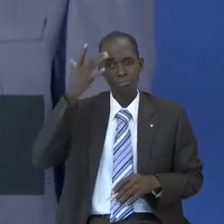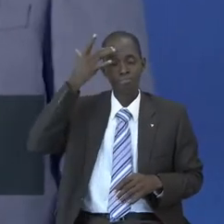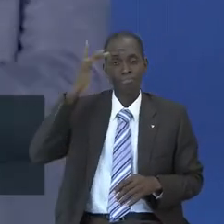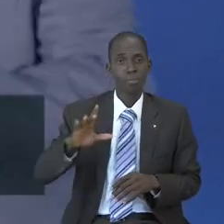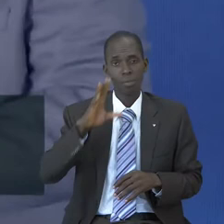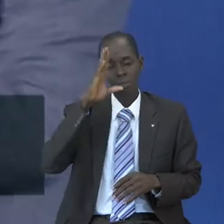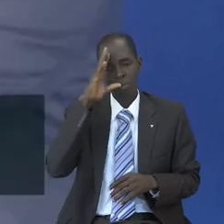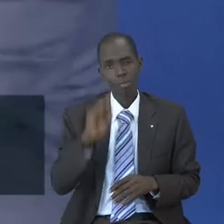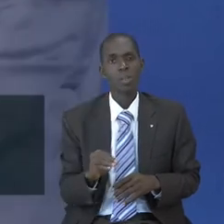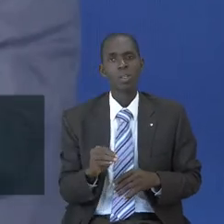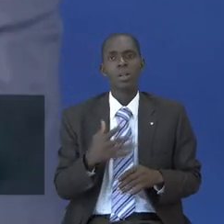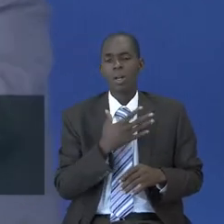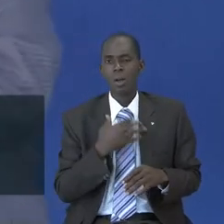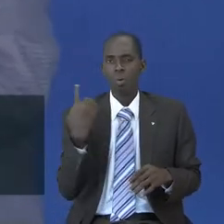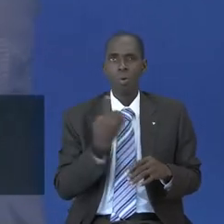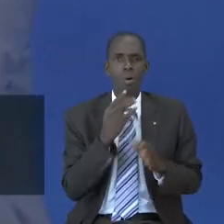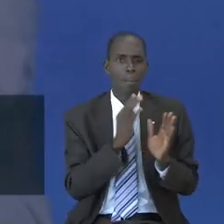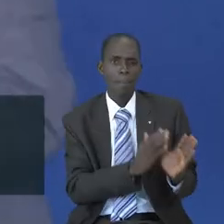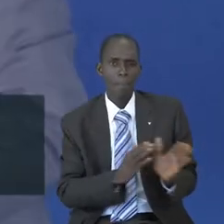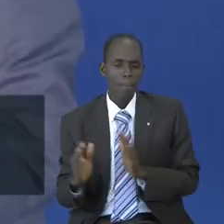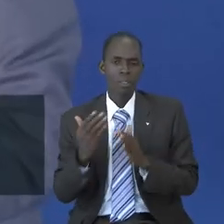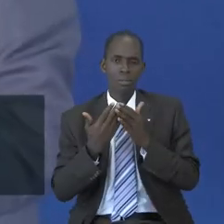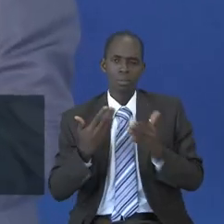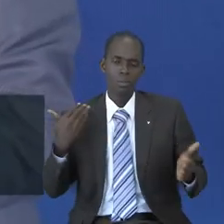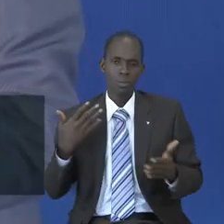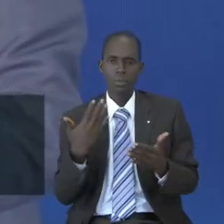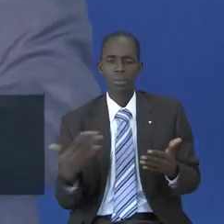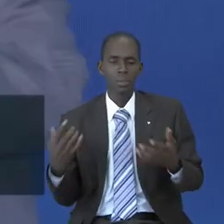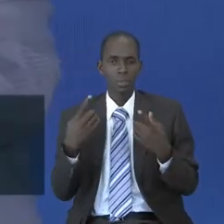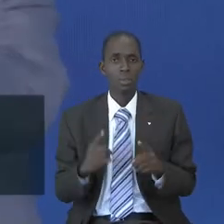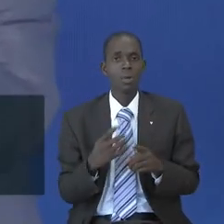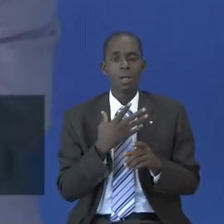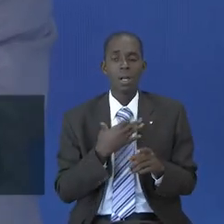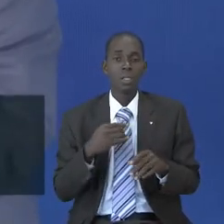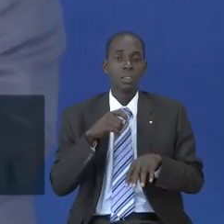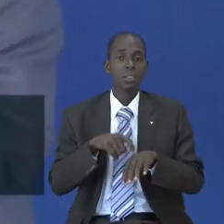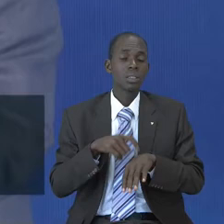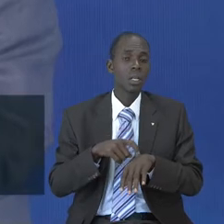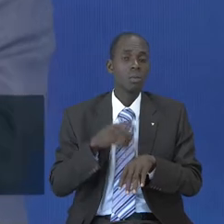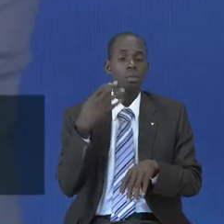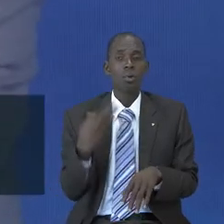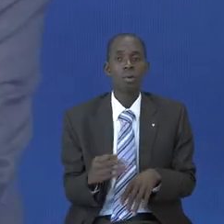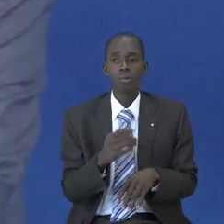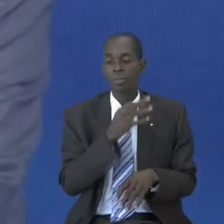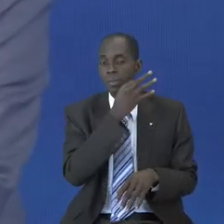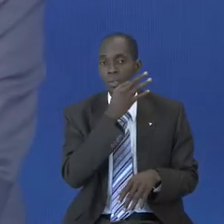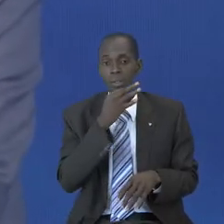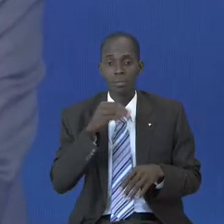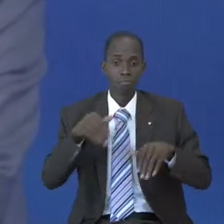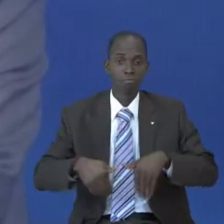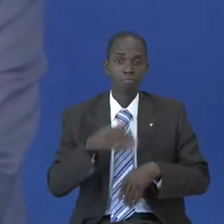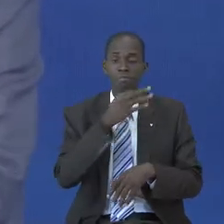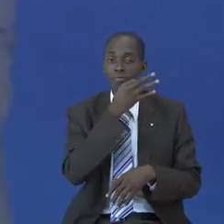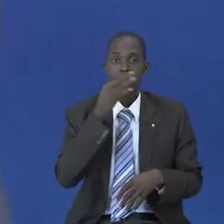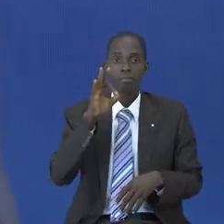man when it comes to doing the farming and getting the crops and getting the crops to